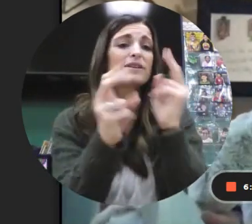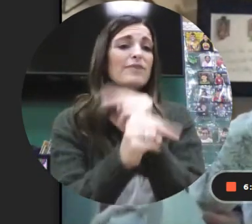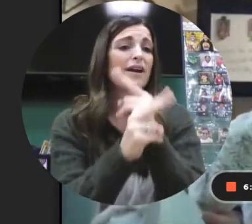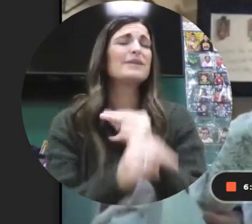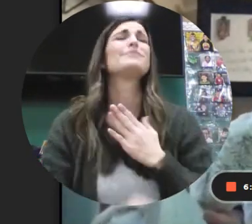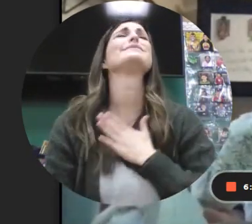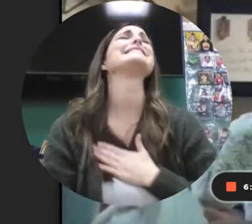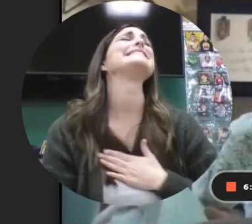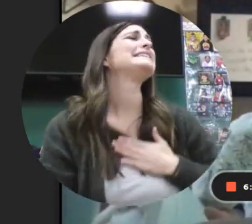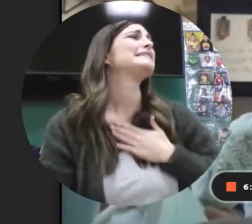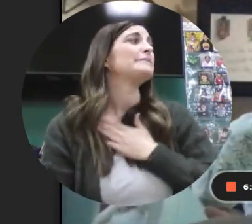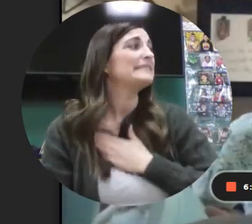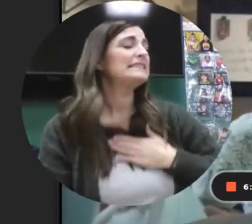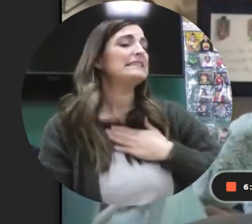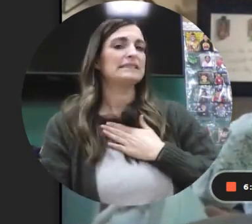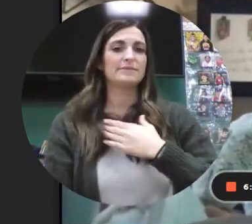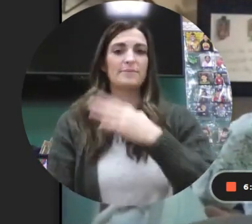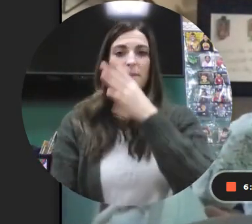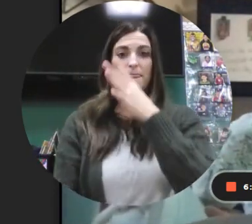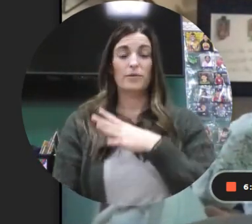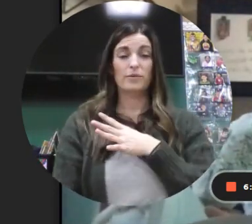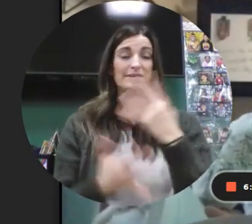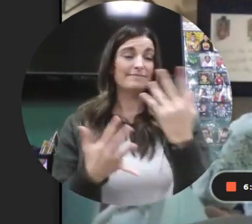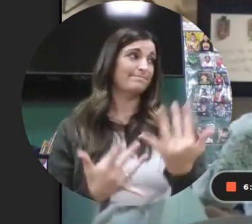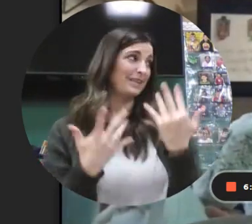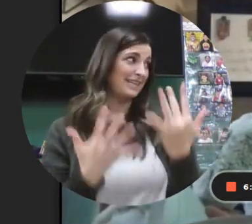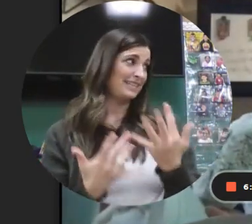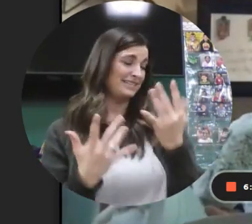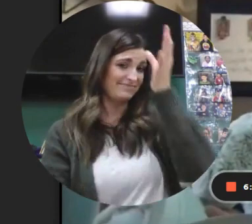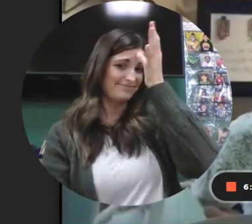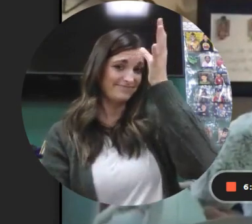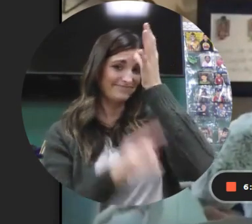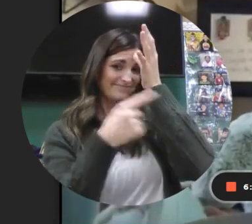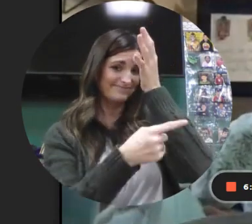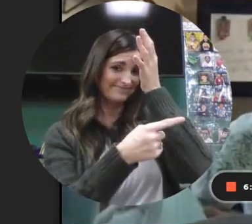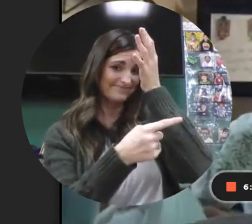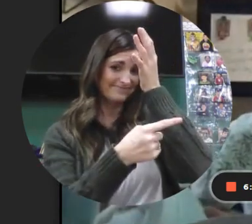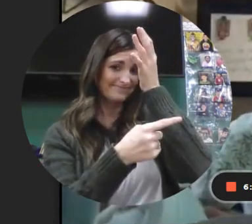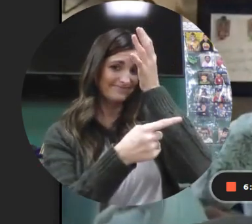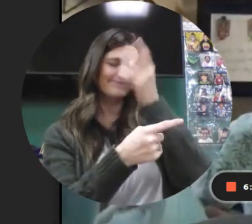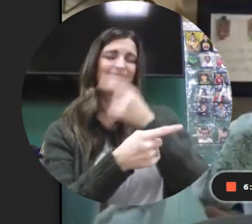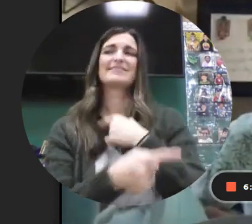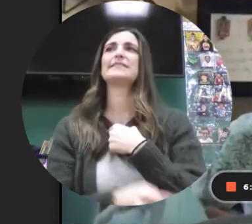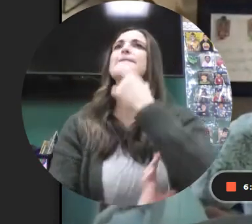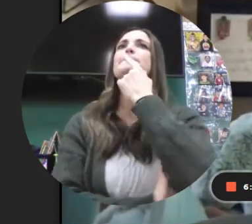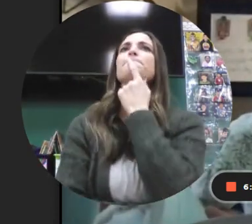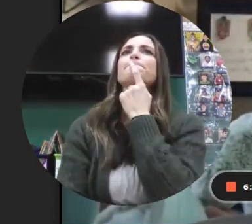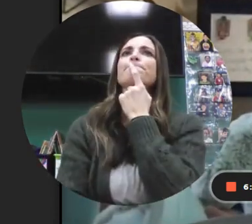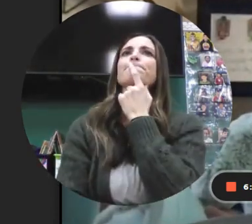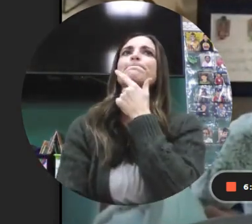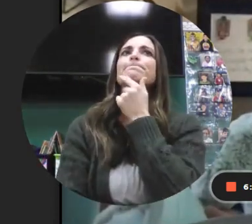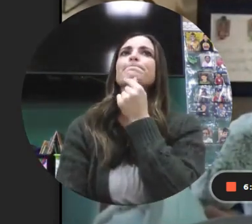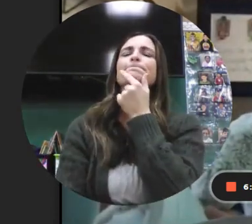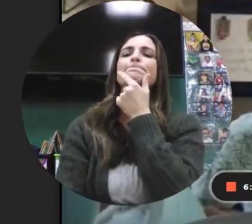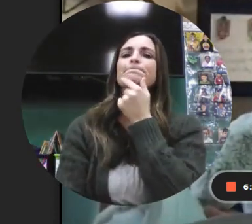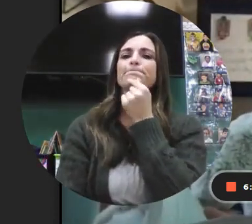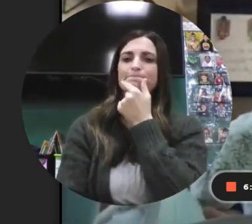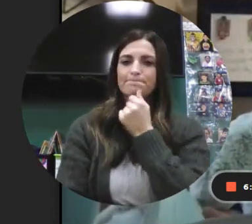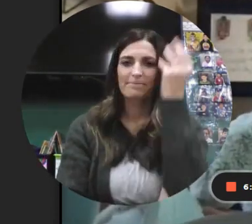please. The woman and I both waited for Dad to say something, but he just rubbed his chin,